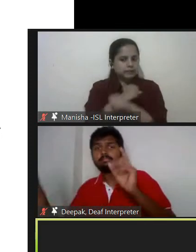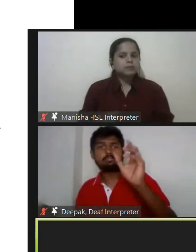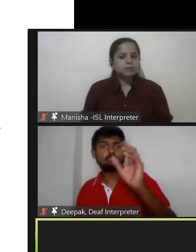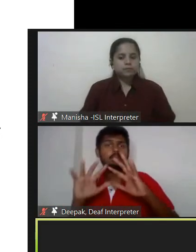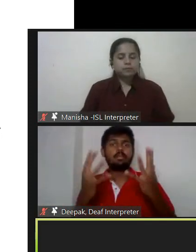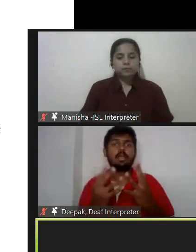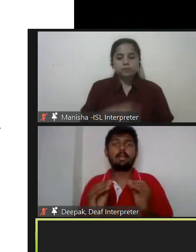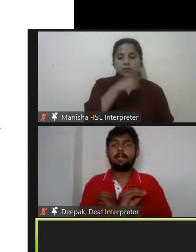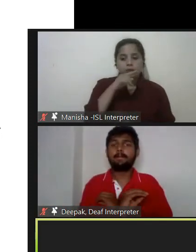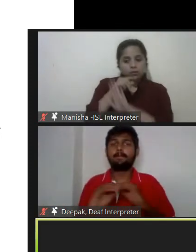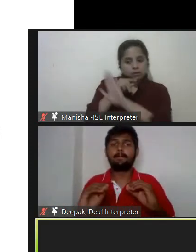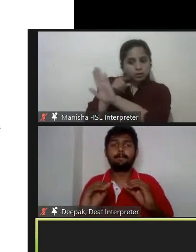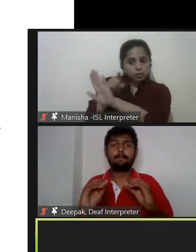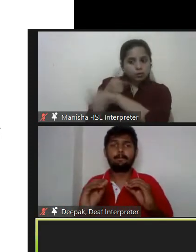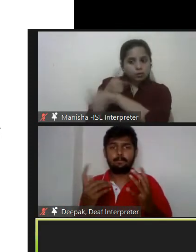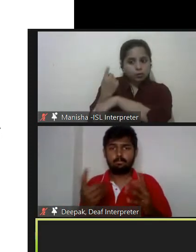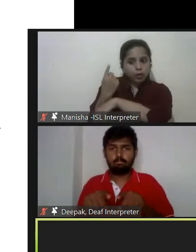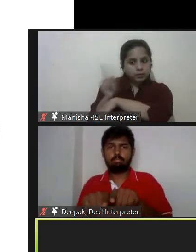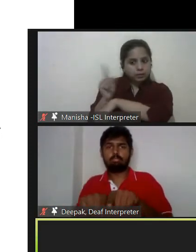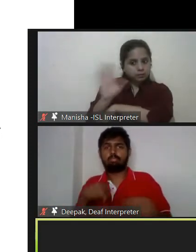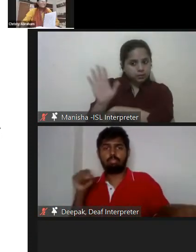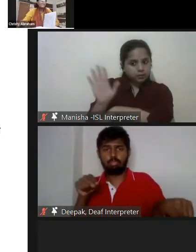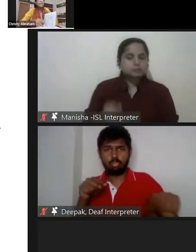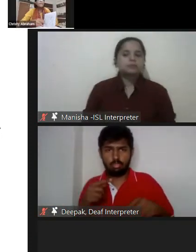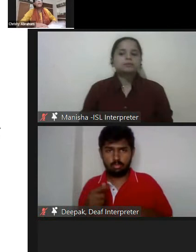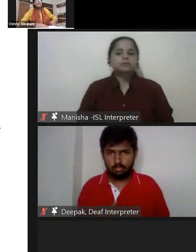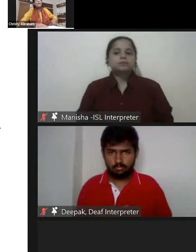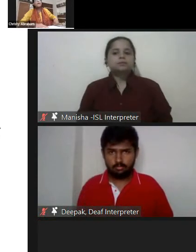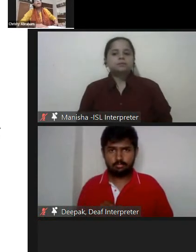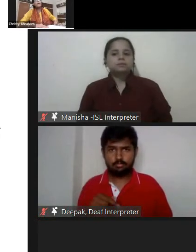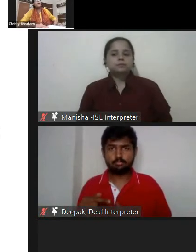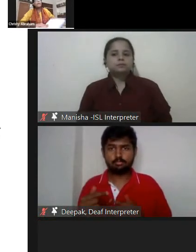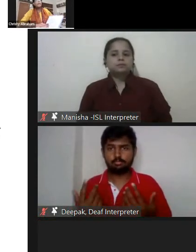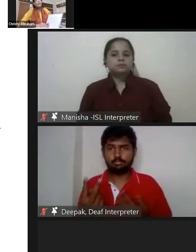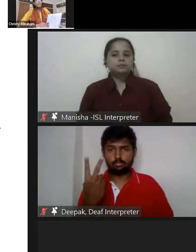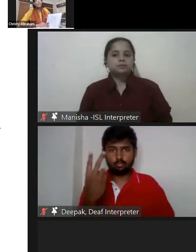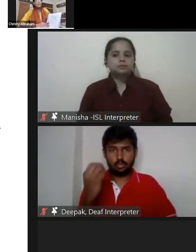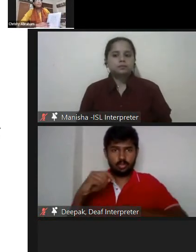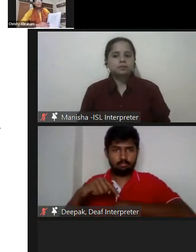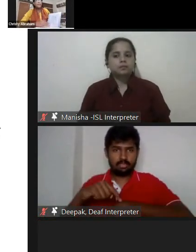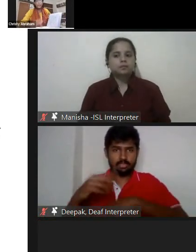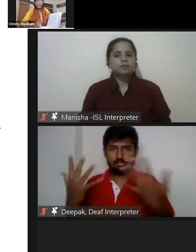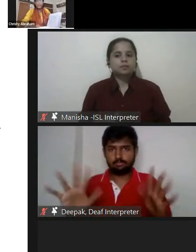you have a minute. Yeah. Next slide, please.